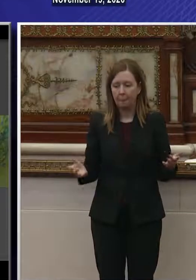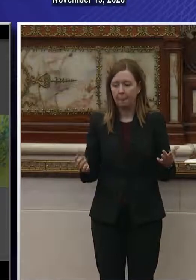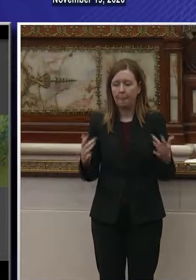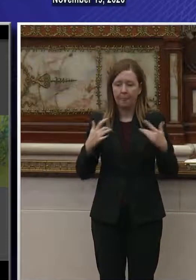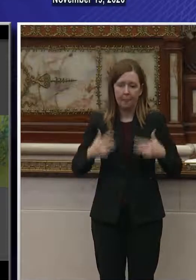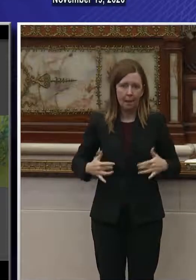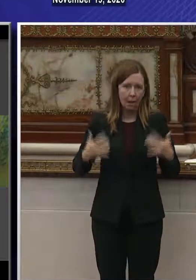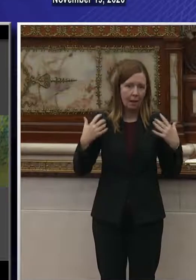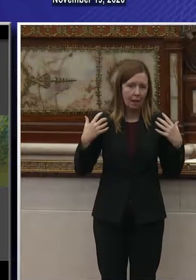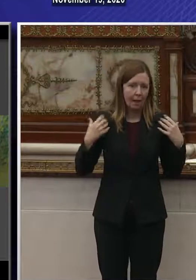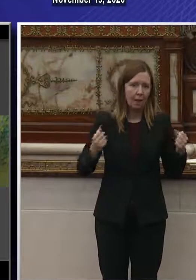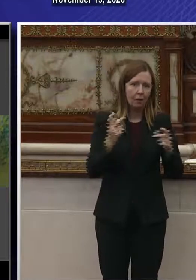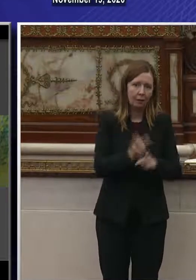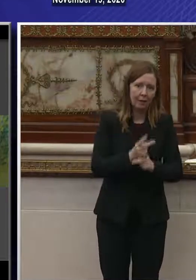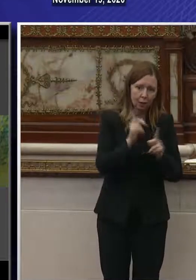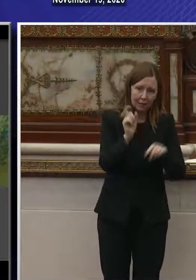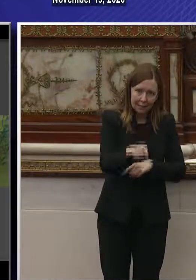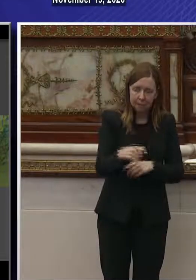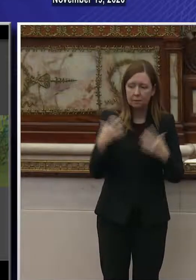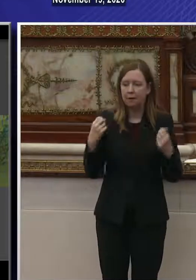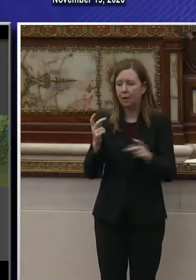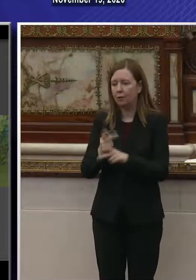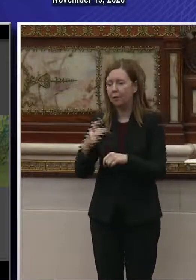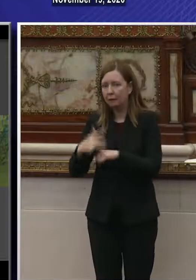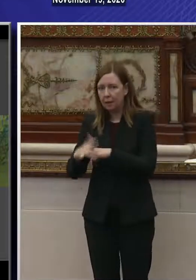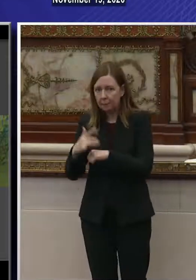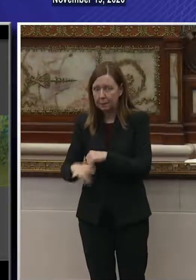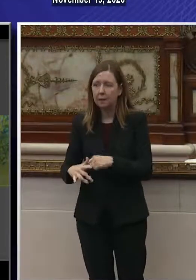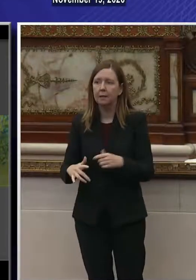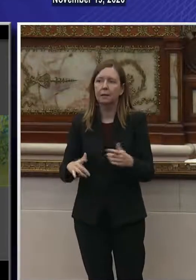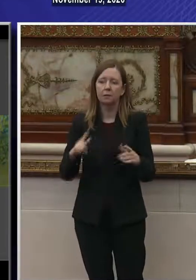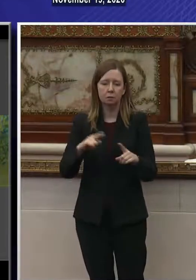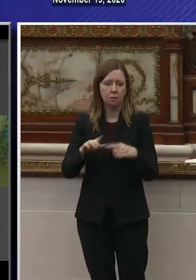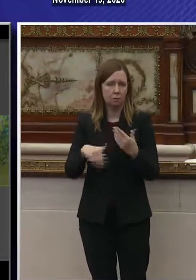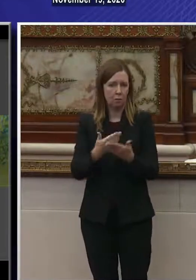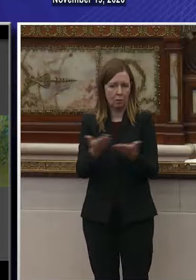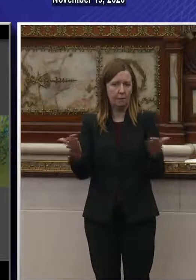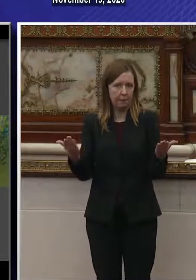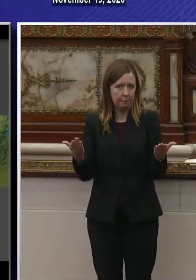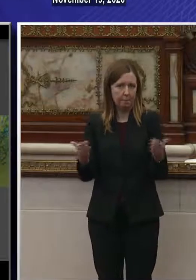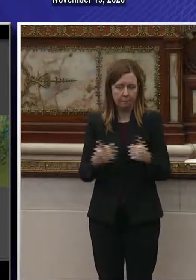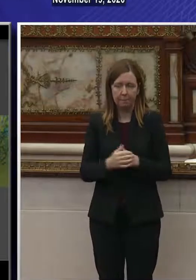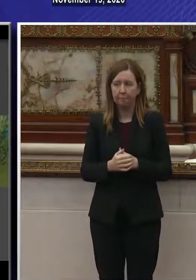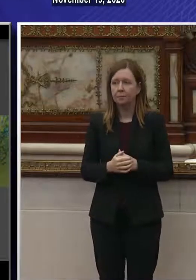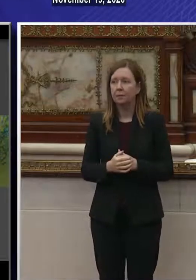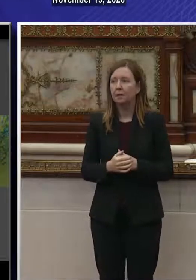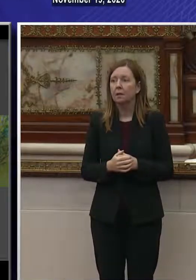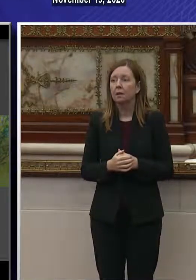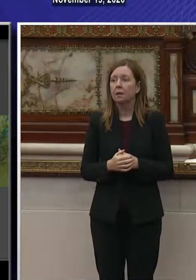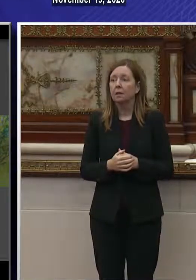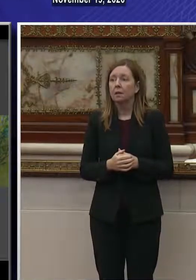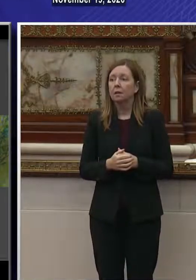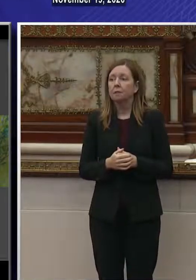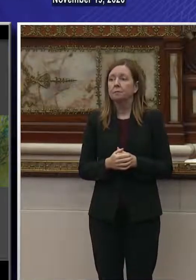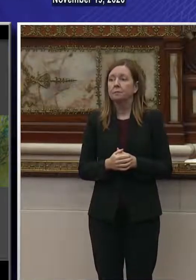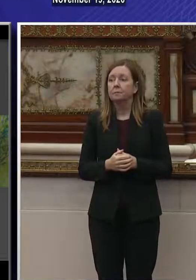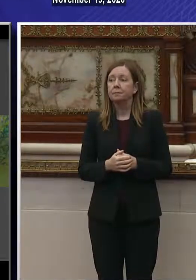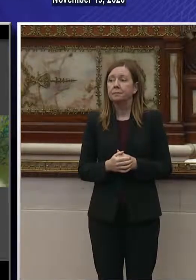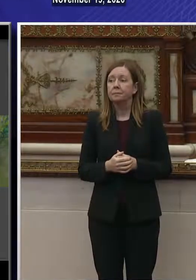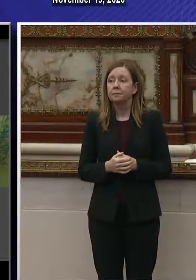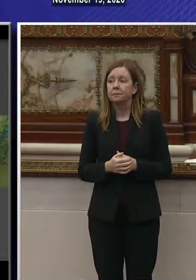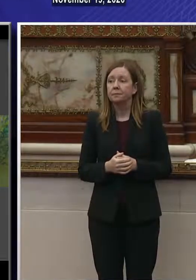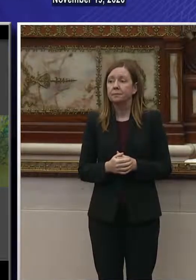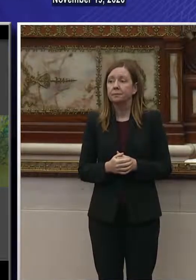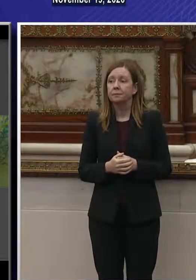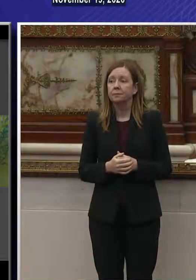healthcare needs and or healthcare availability to each and every young person and or family member, in addition to doing, you know,